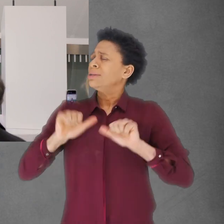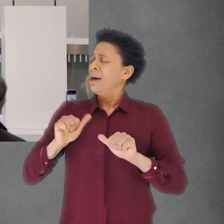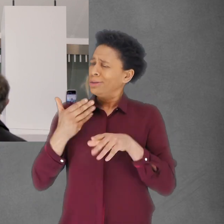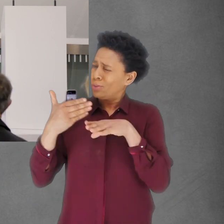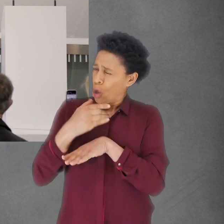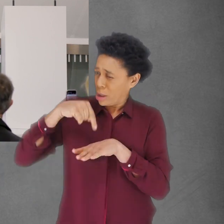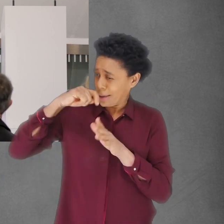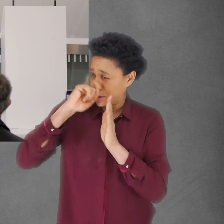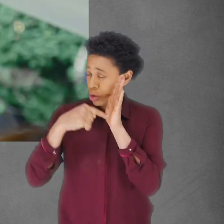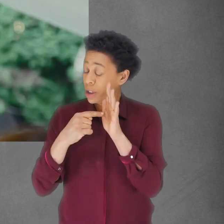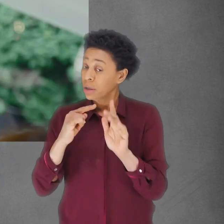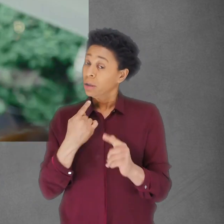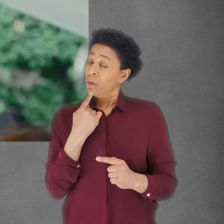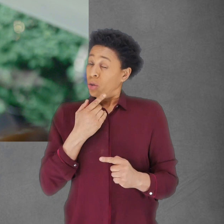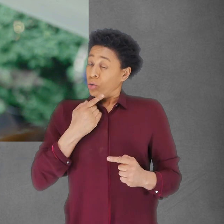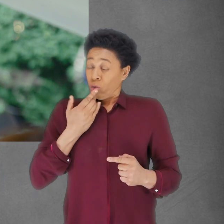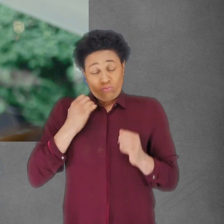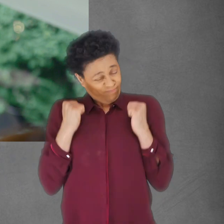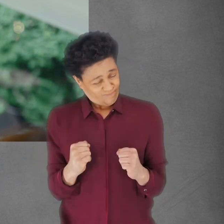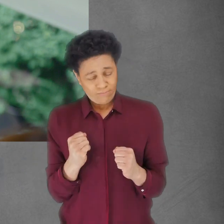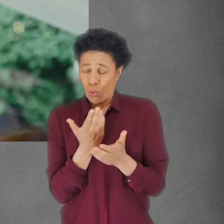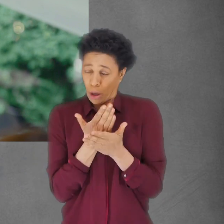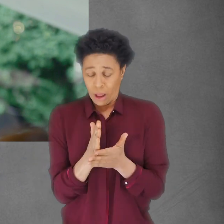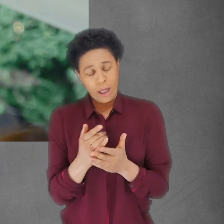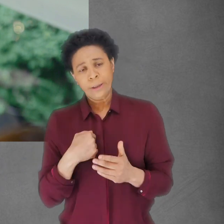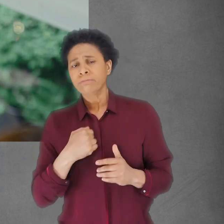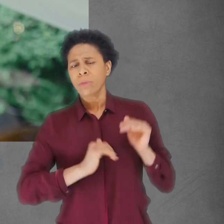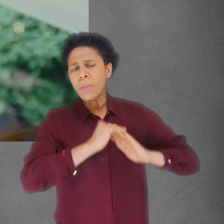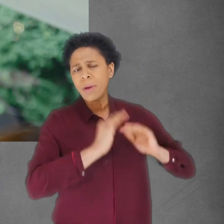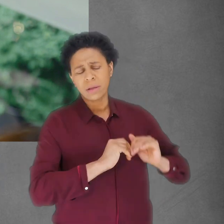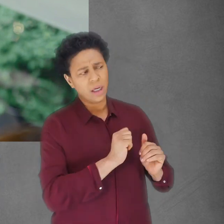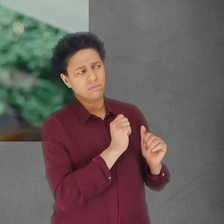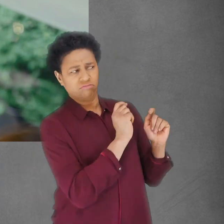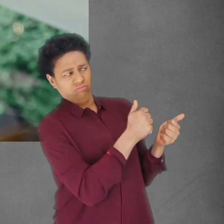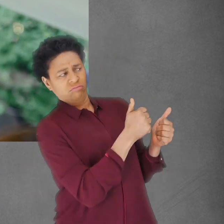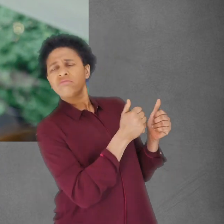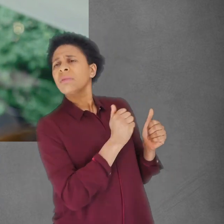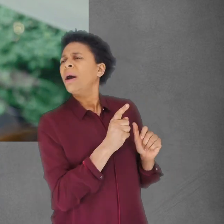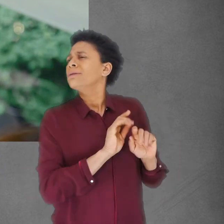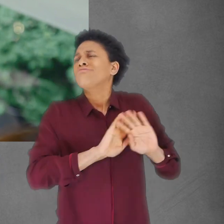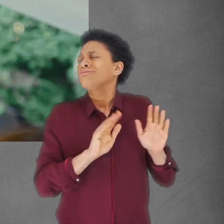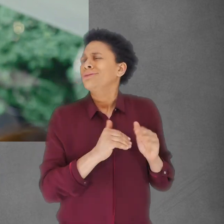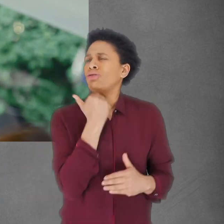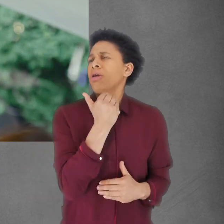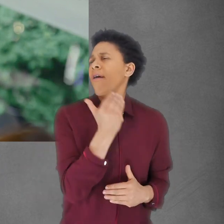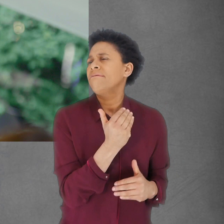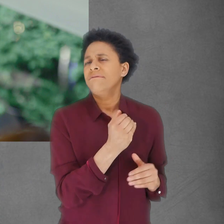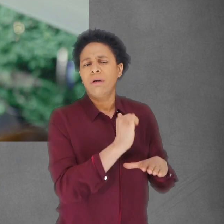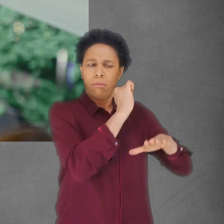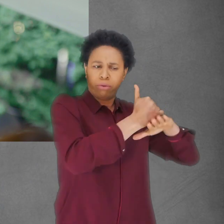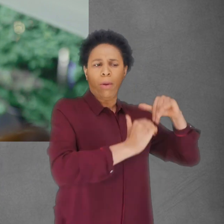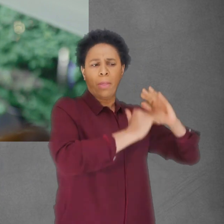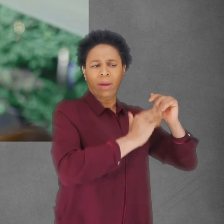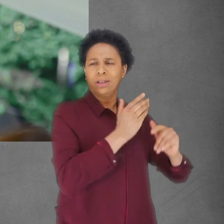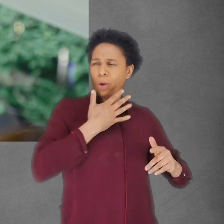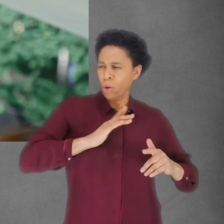project, it was really clear that the pavilion itself was not a goal for you, that it actually was what the structure enabled and sort